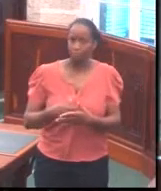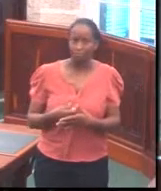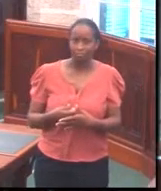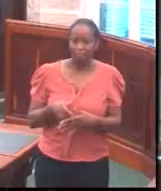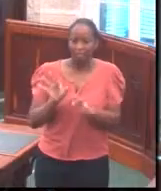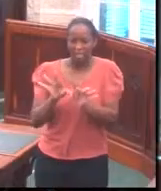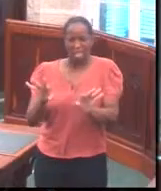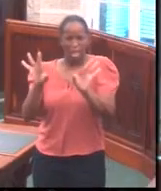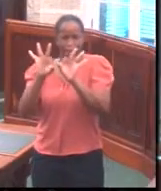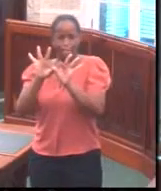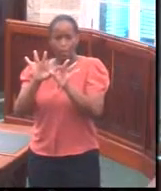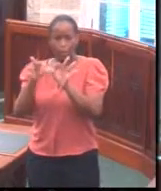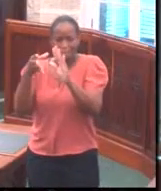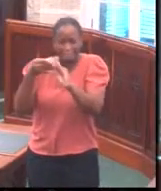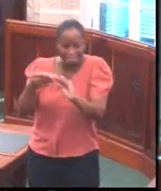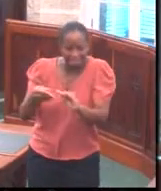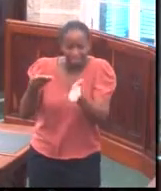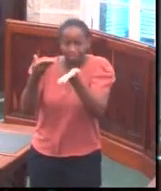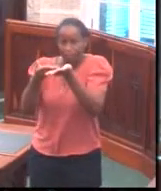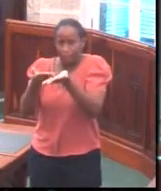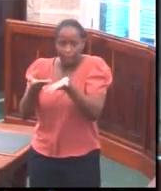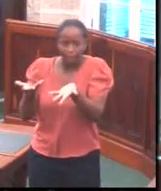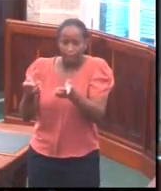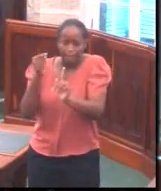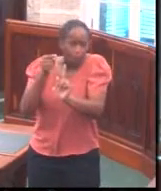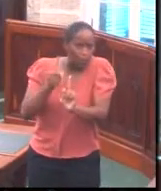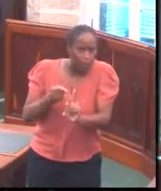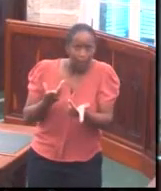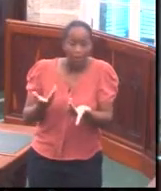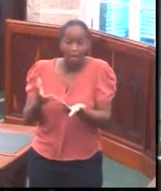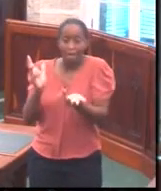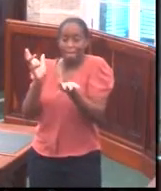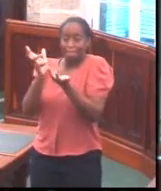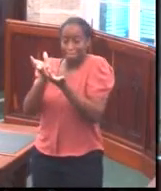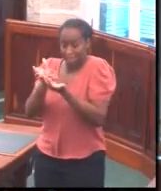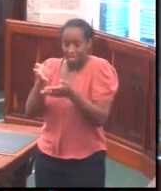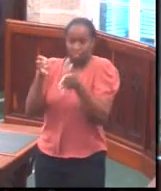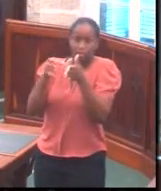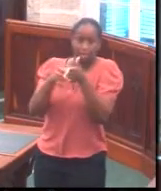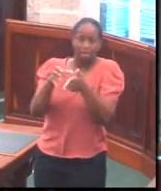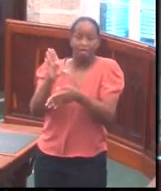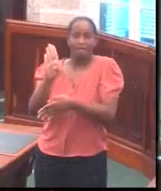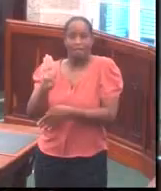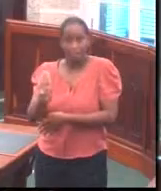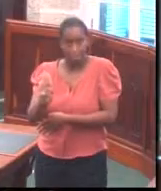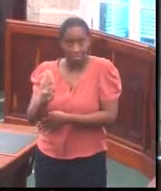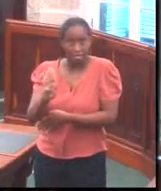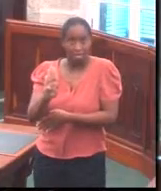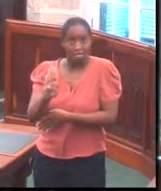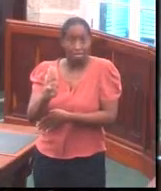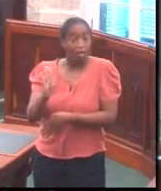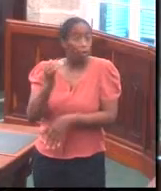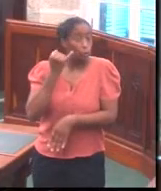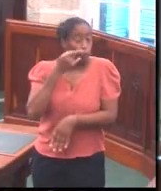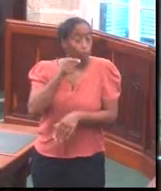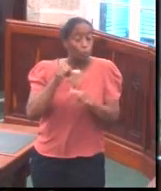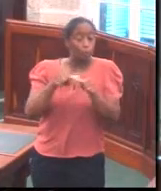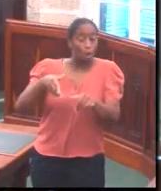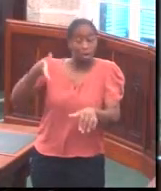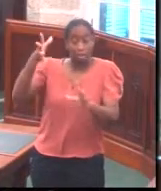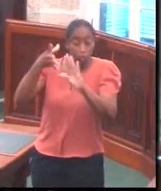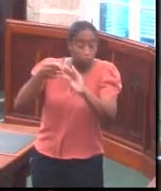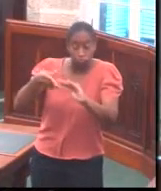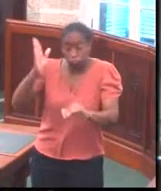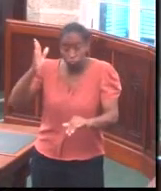paragraph B. End of story. And if you continue that, I will ask you to sit down. And